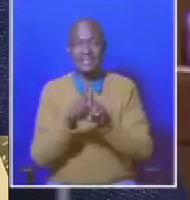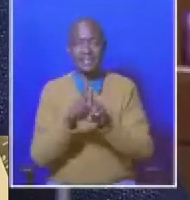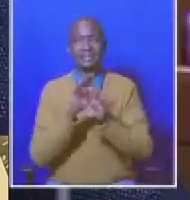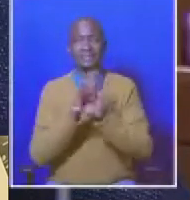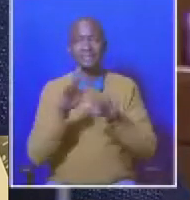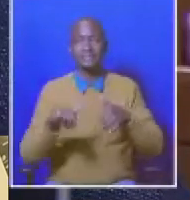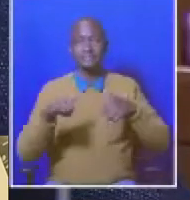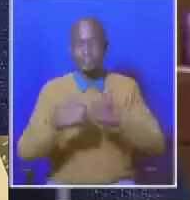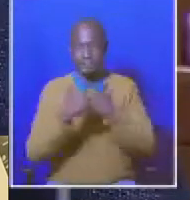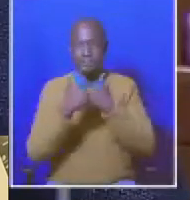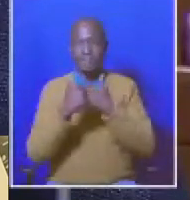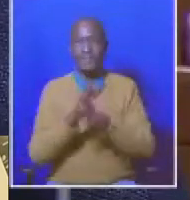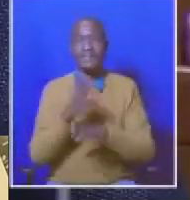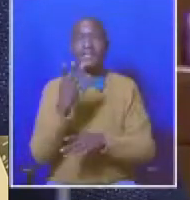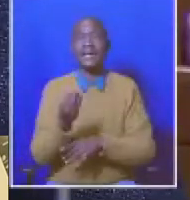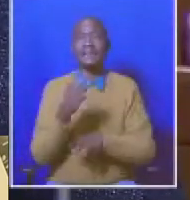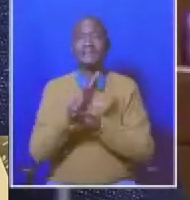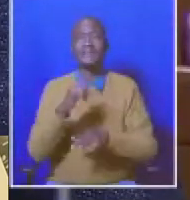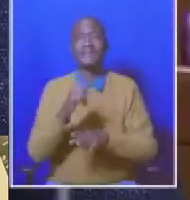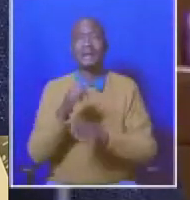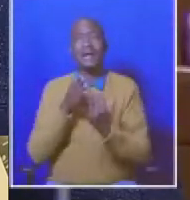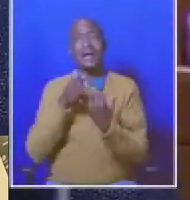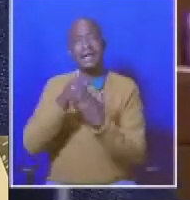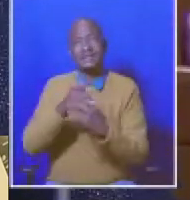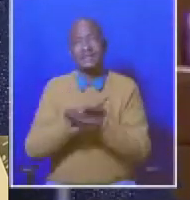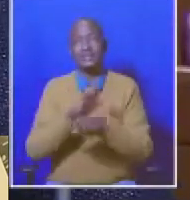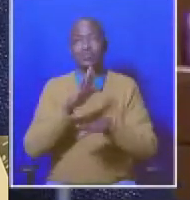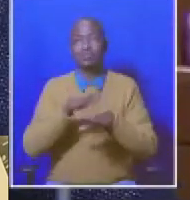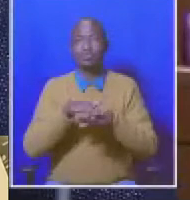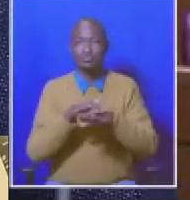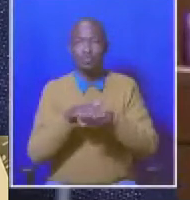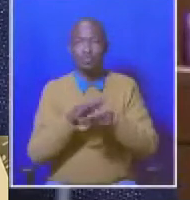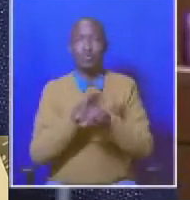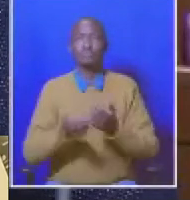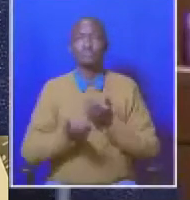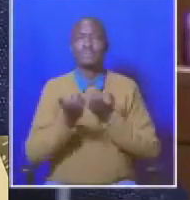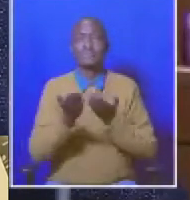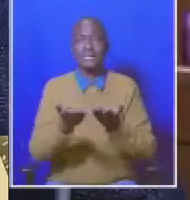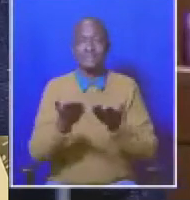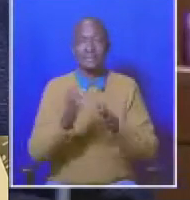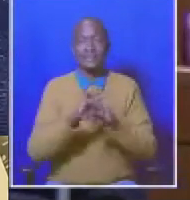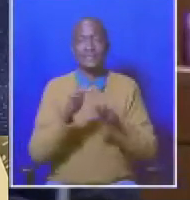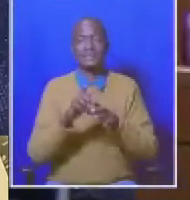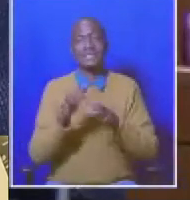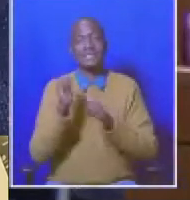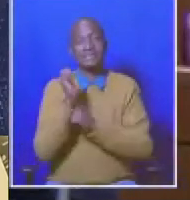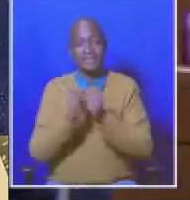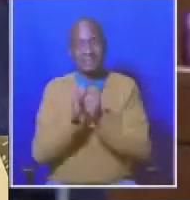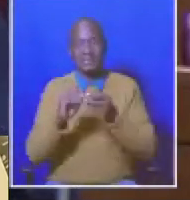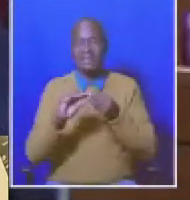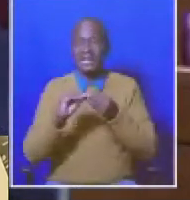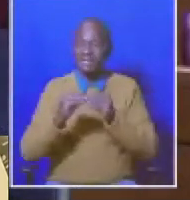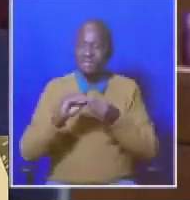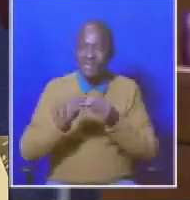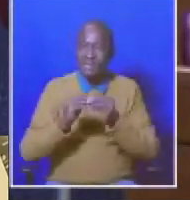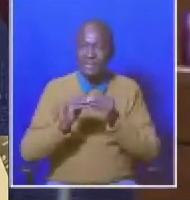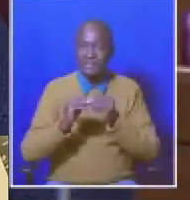have access to more funding for service delivery, infrastructure restoration, and maintenance? Thank you.